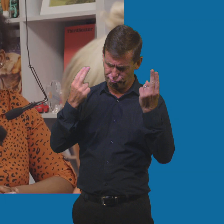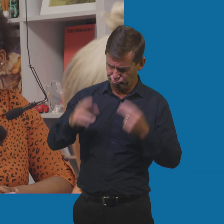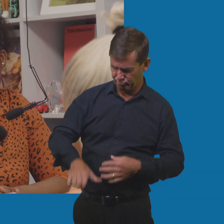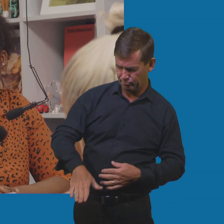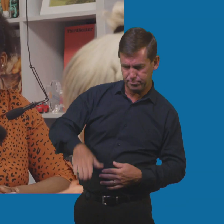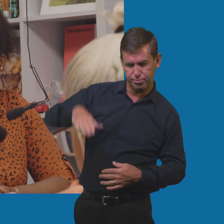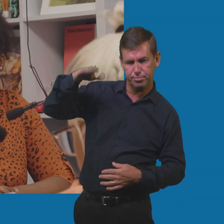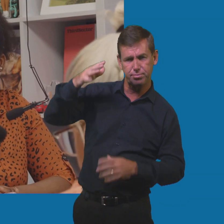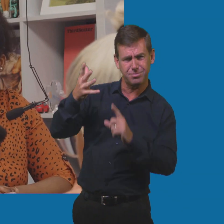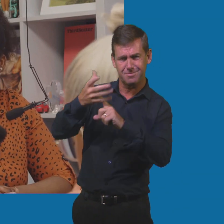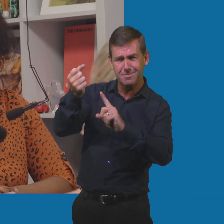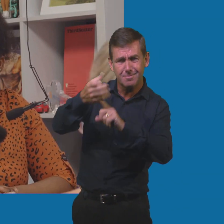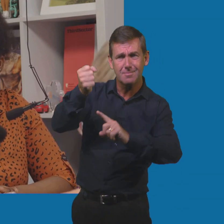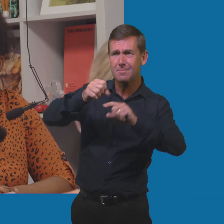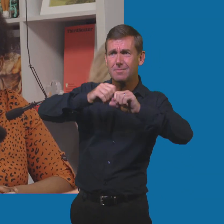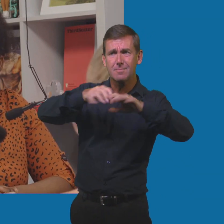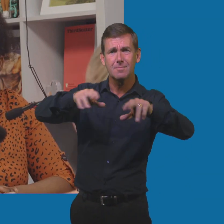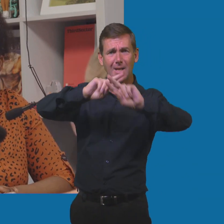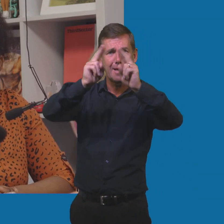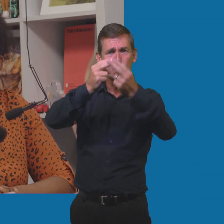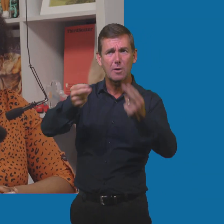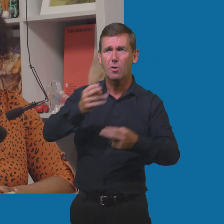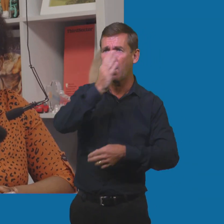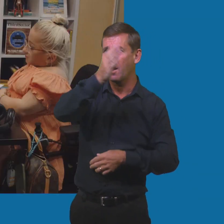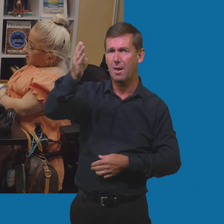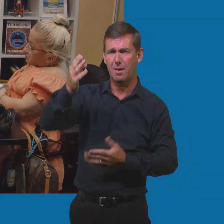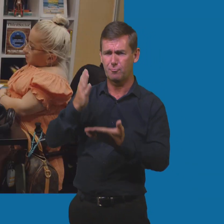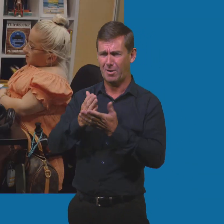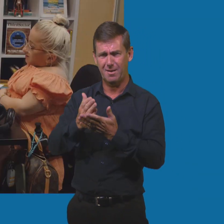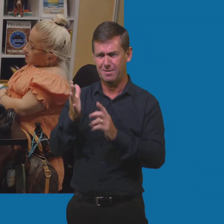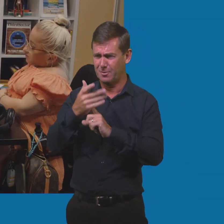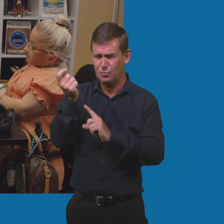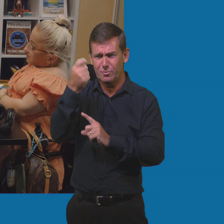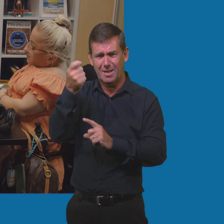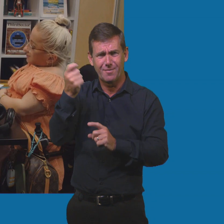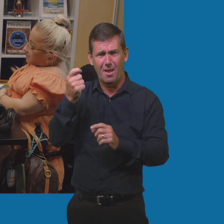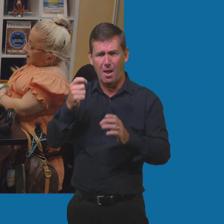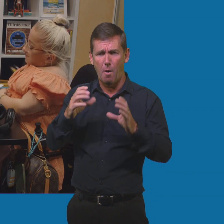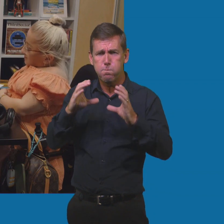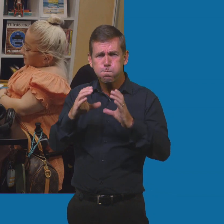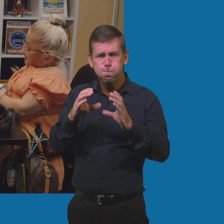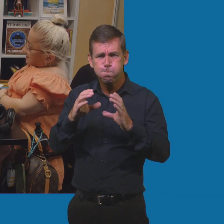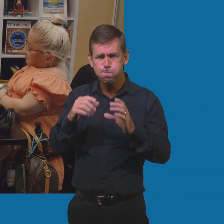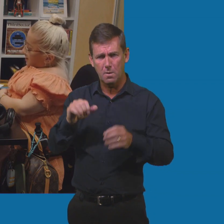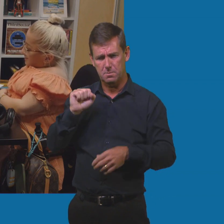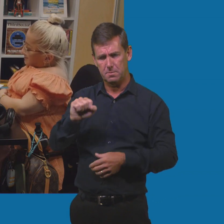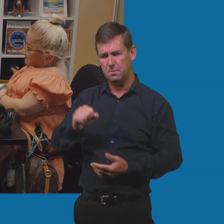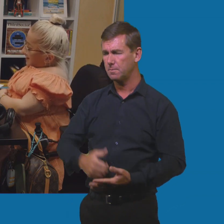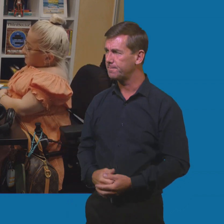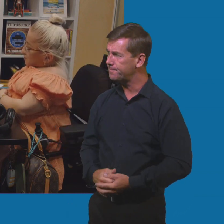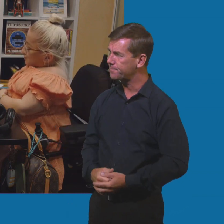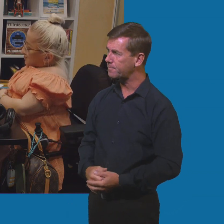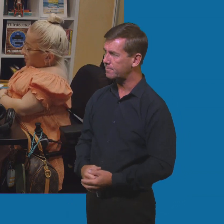awards, released successful albums. You know, obviously these stories are incredible and we need to absolutely